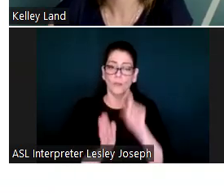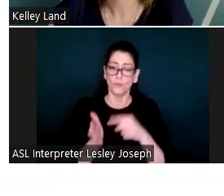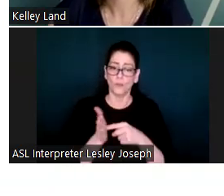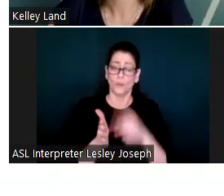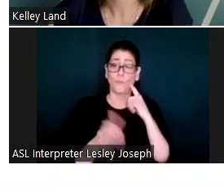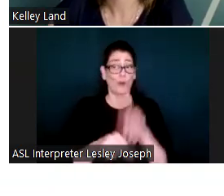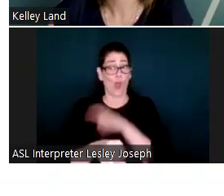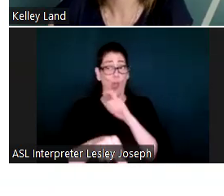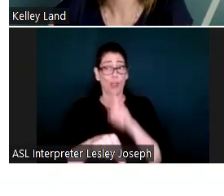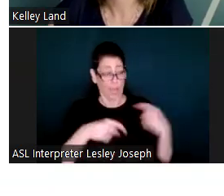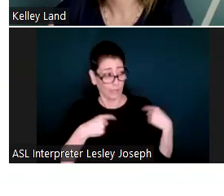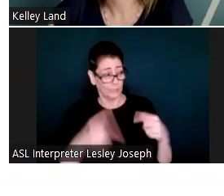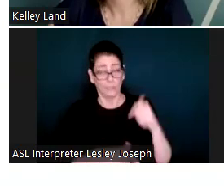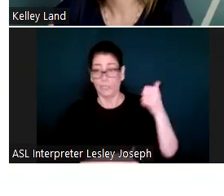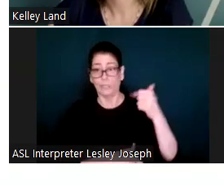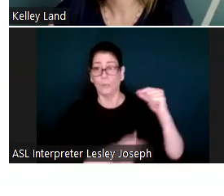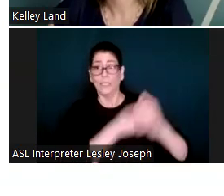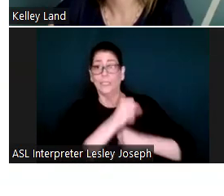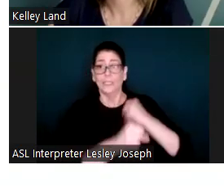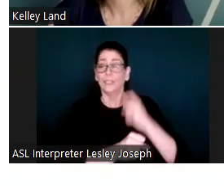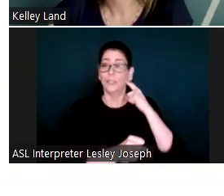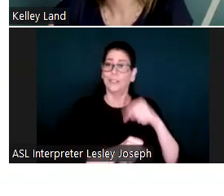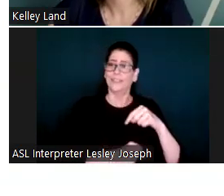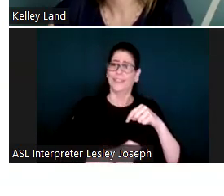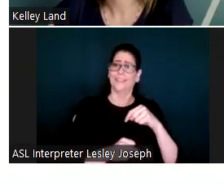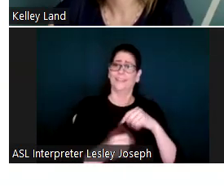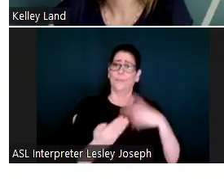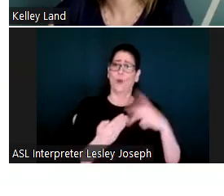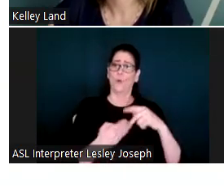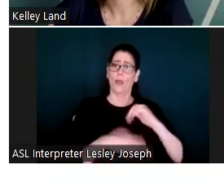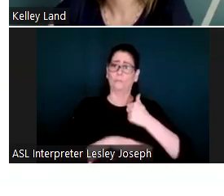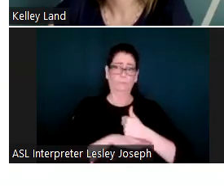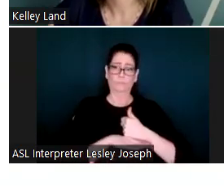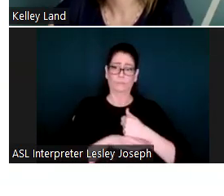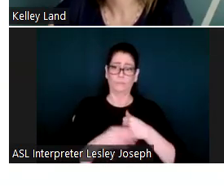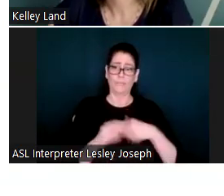some decades, this program has been in place in Minnesota and continues to pay dividends.